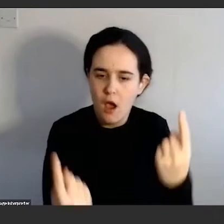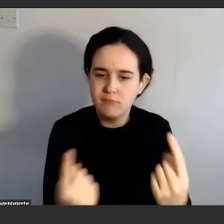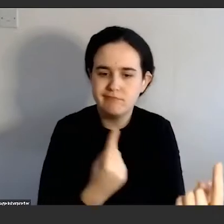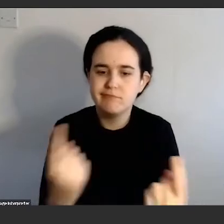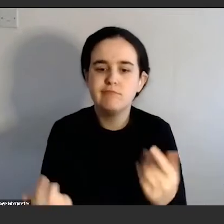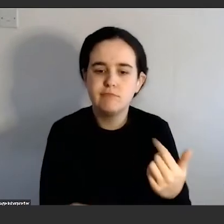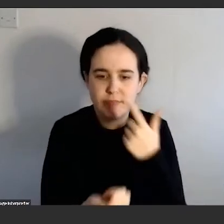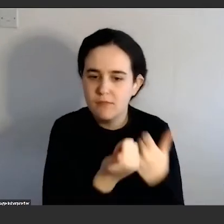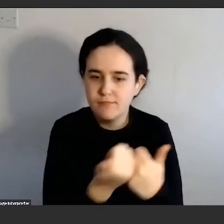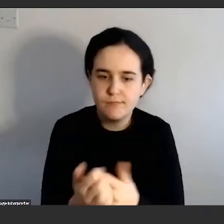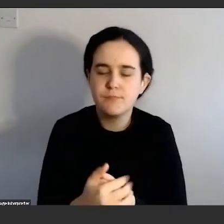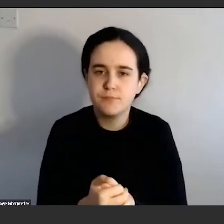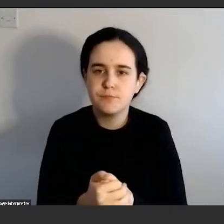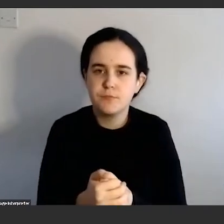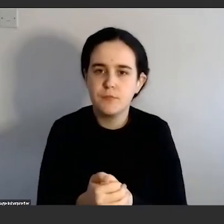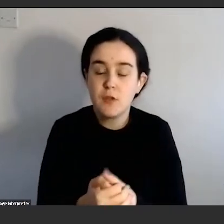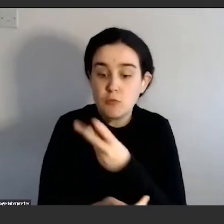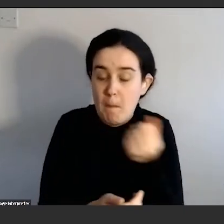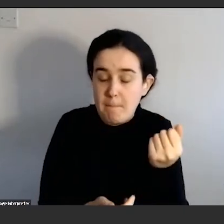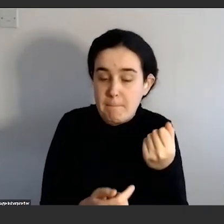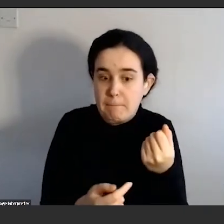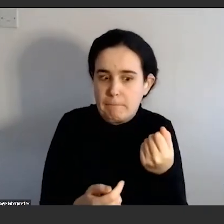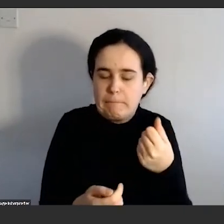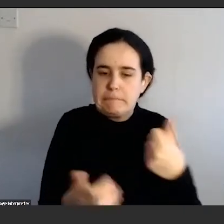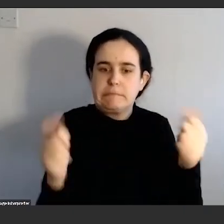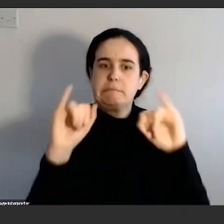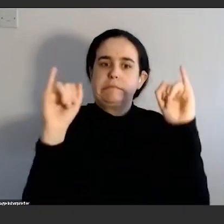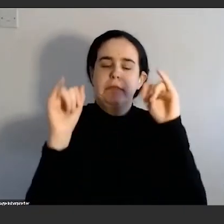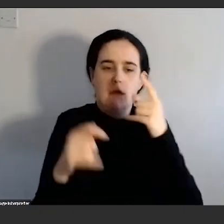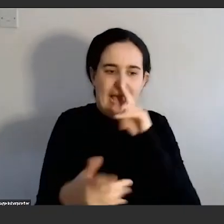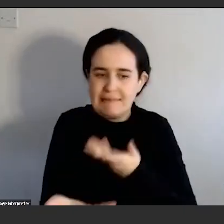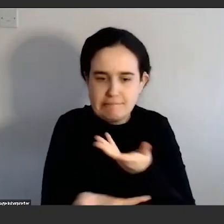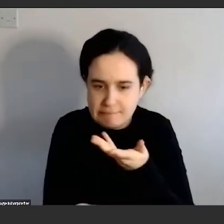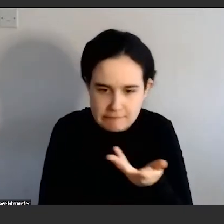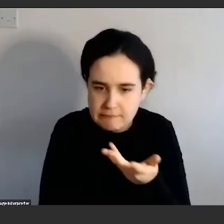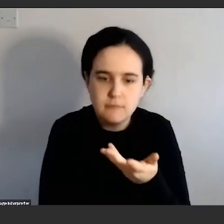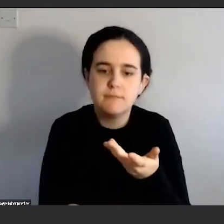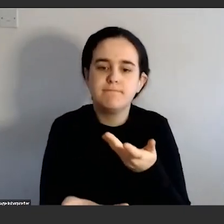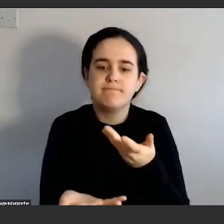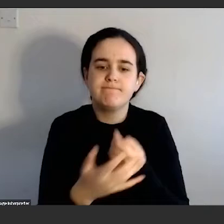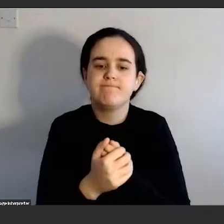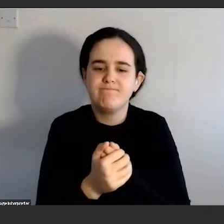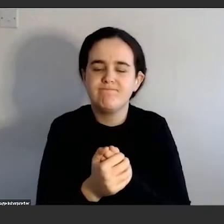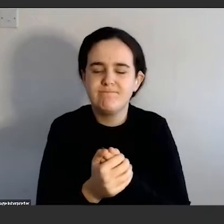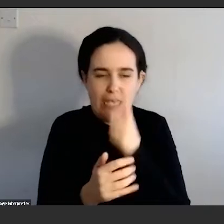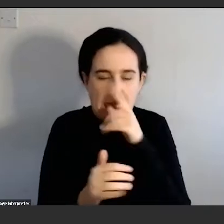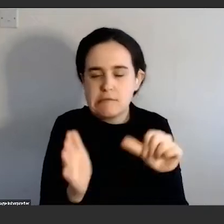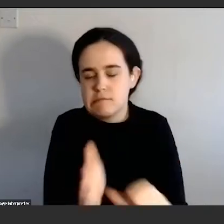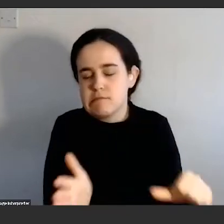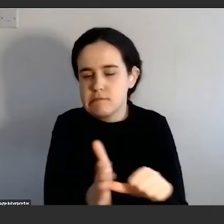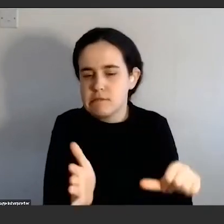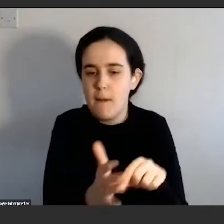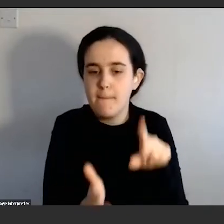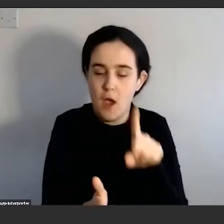interpret reality sometimes. So this is something we try to help in the community. I've also experienced, for example,